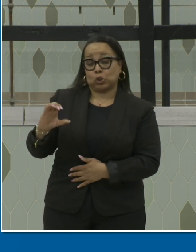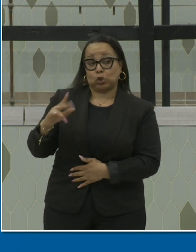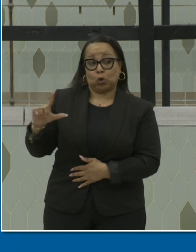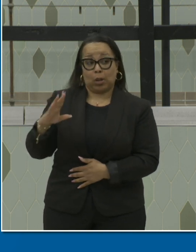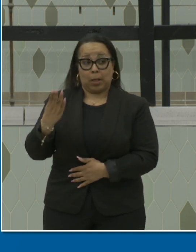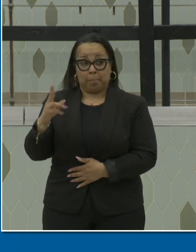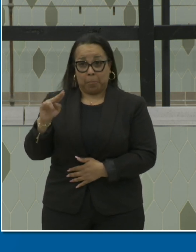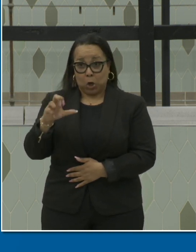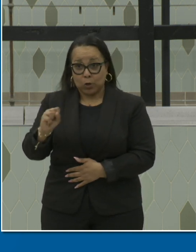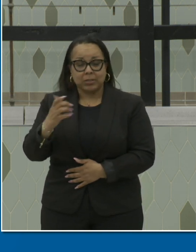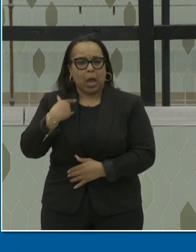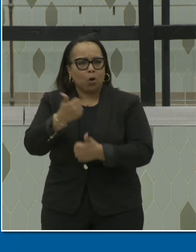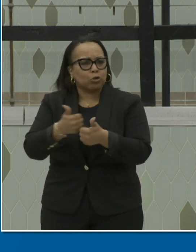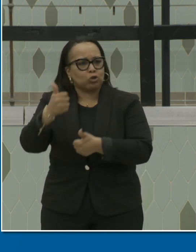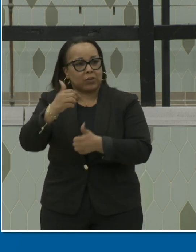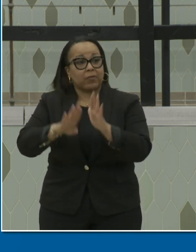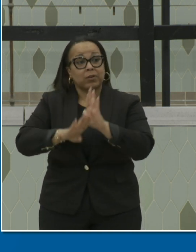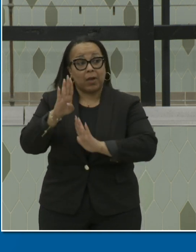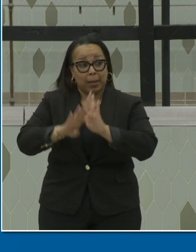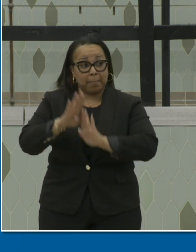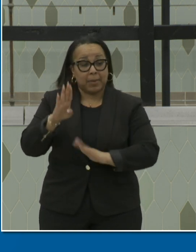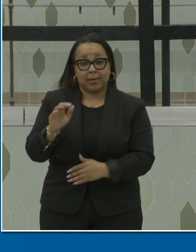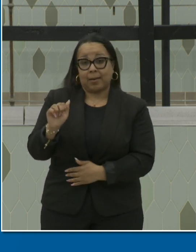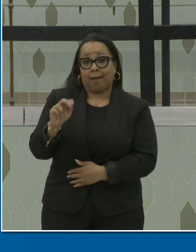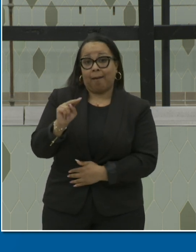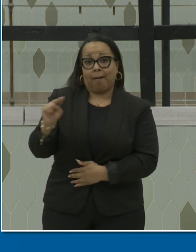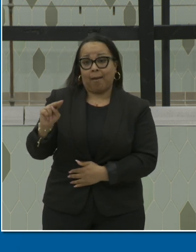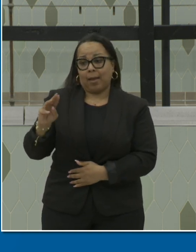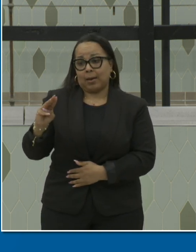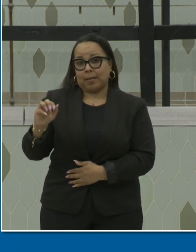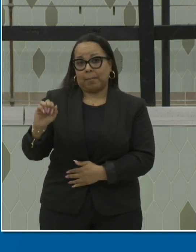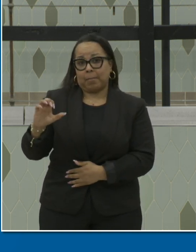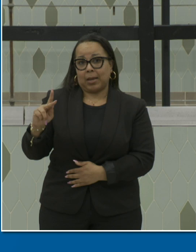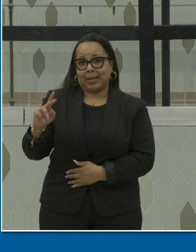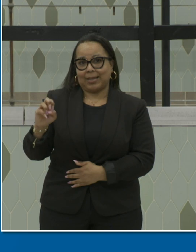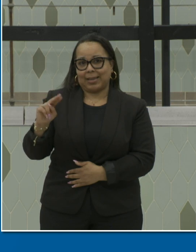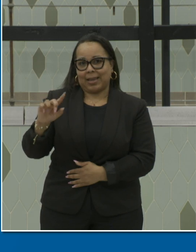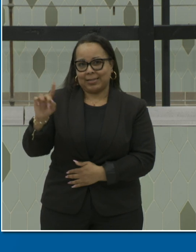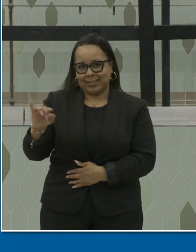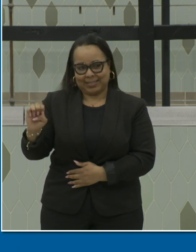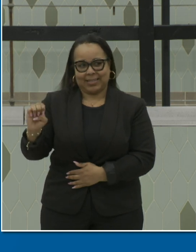here in the audience our Chief of Development, Ann McKenzie.